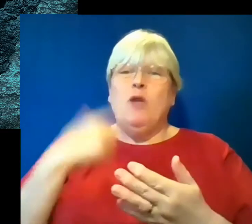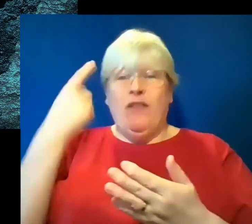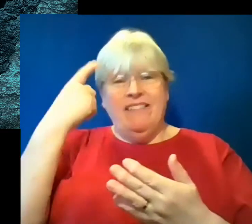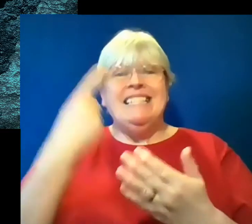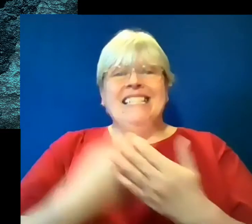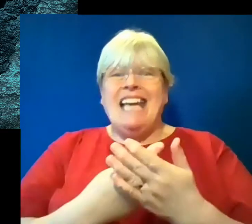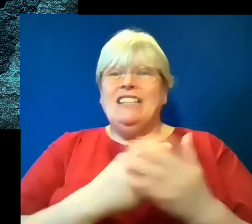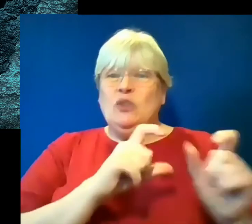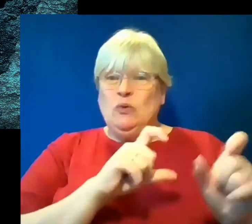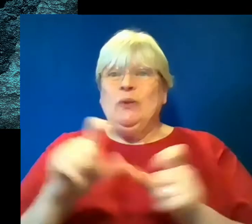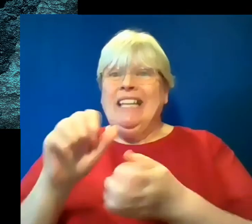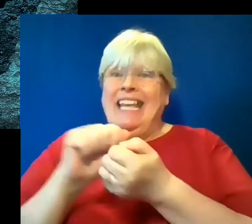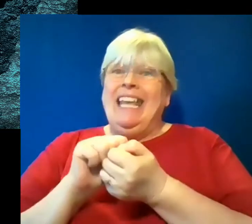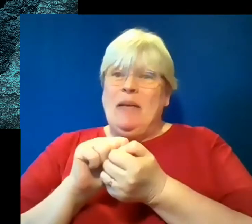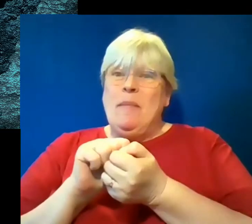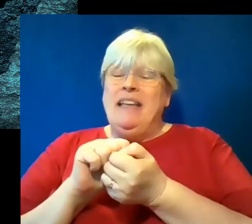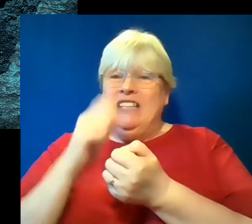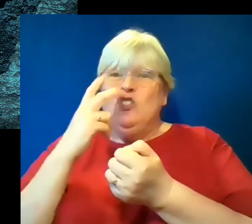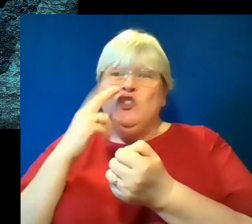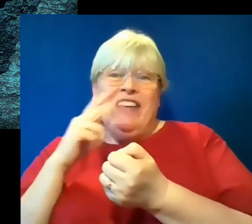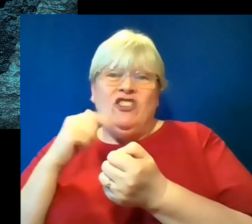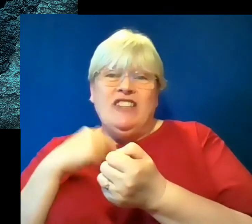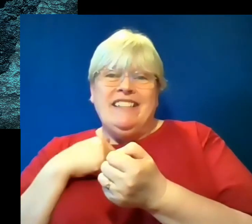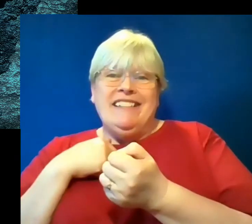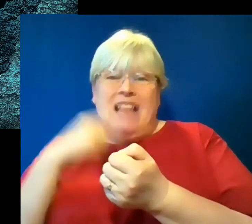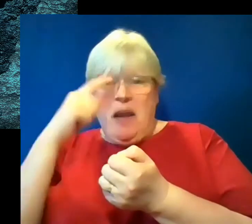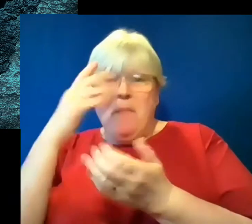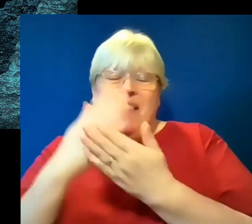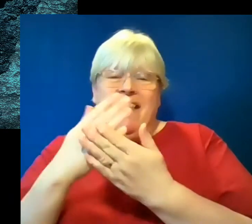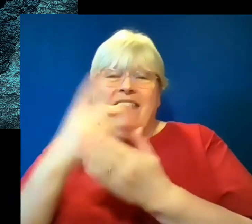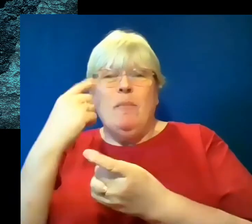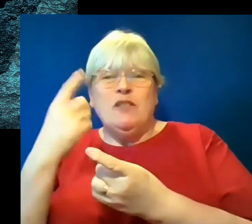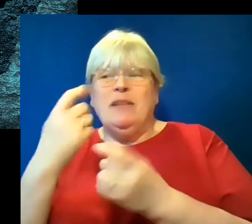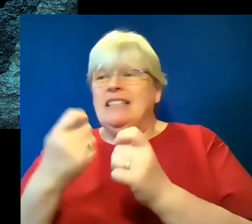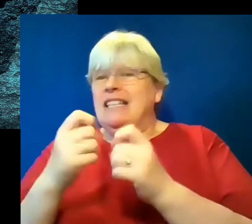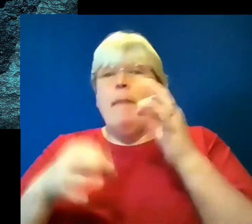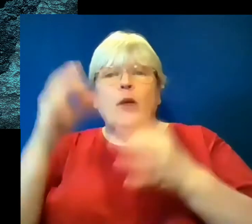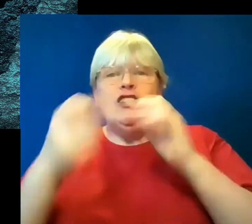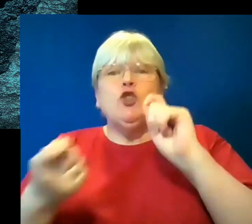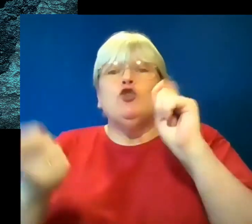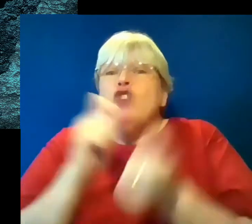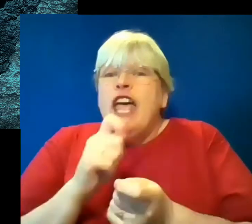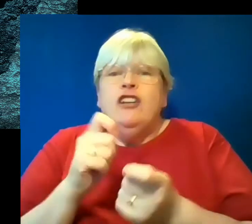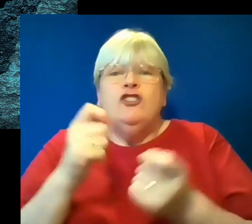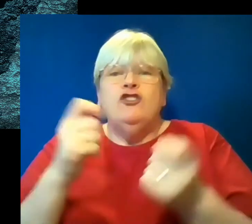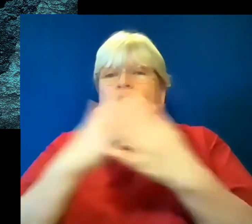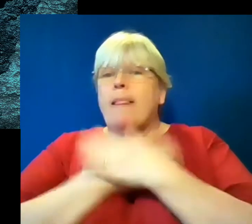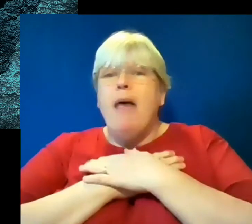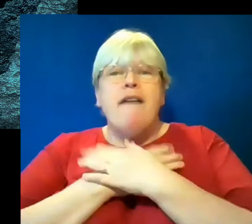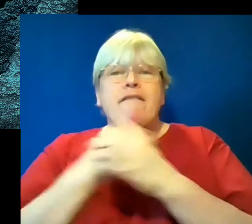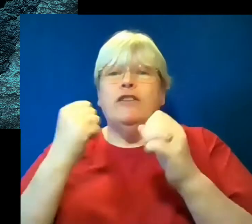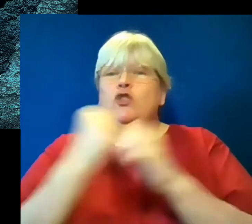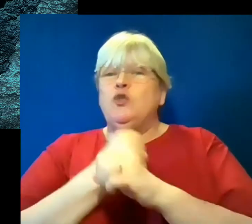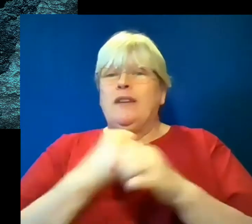decided to continue to believe in possibility, whether that's the possibility of political change or of love or of just doing